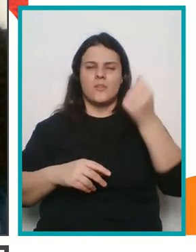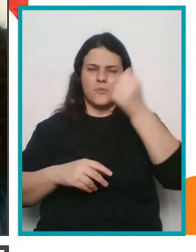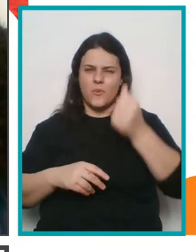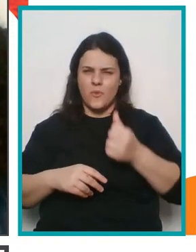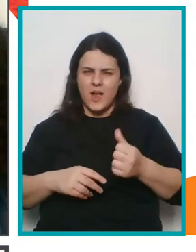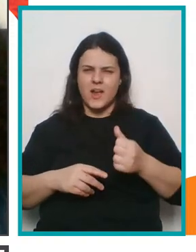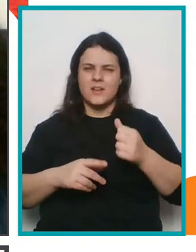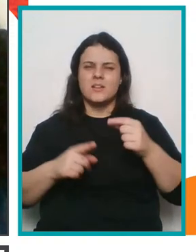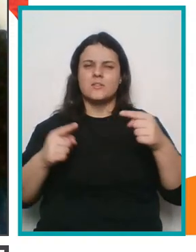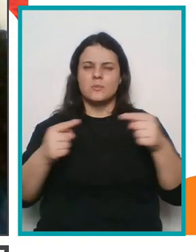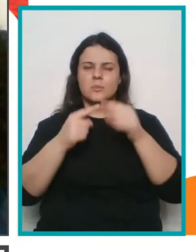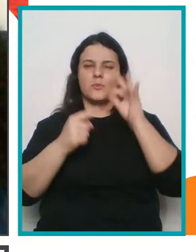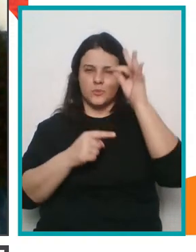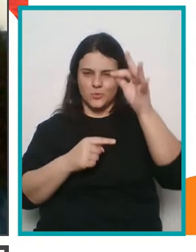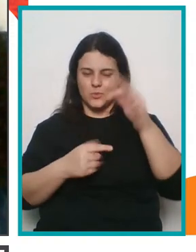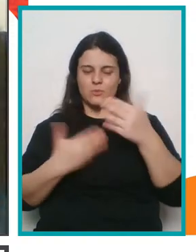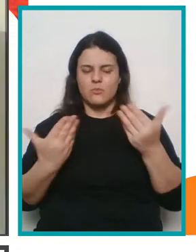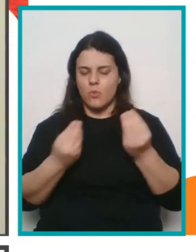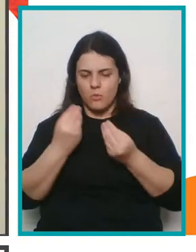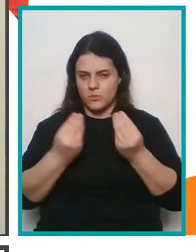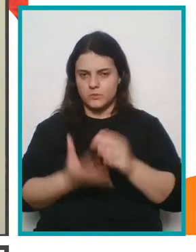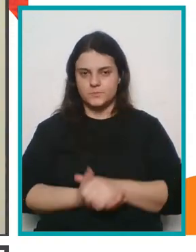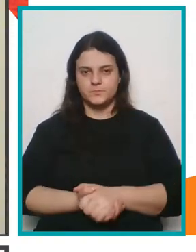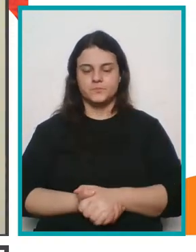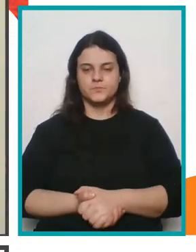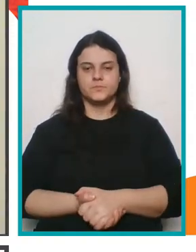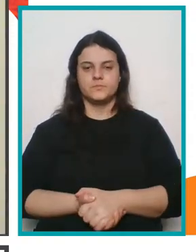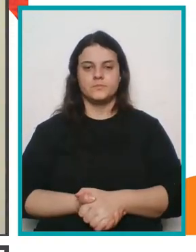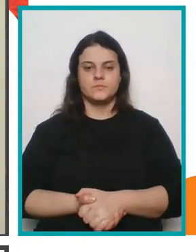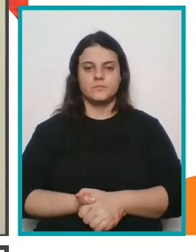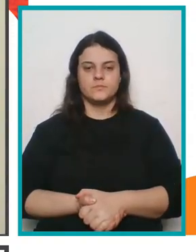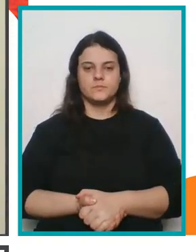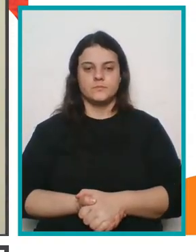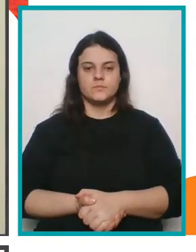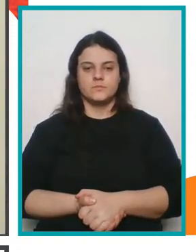Well, when the pandemic started,